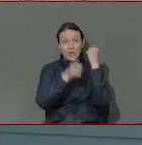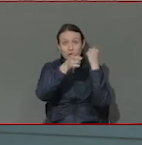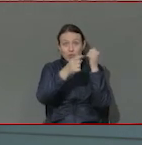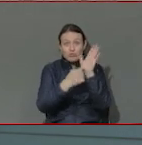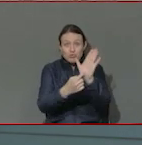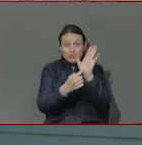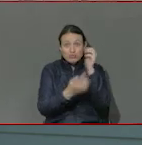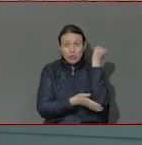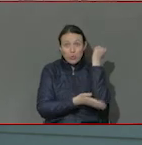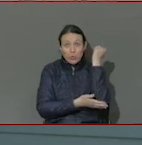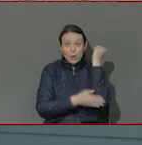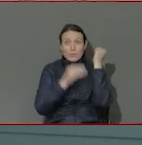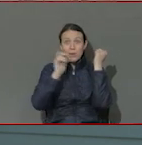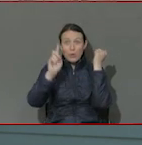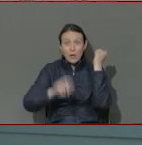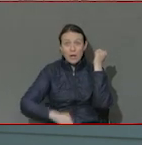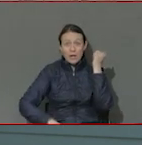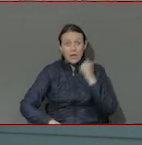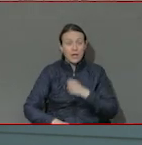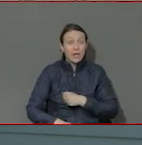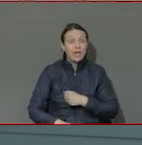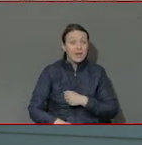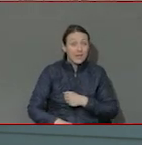saying anything. What is this?